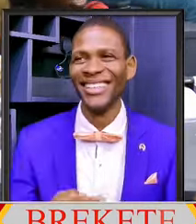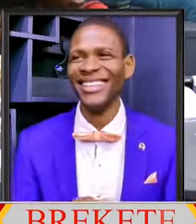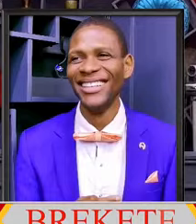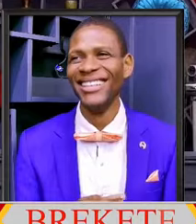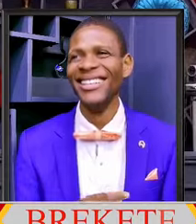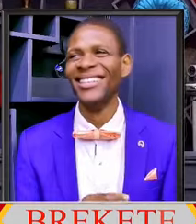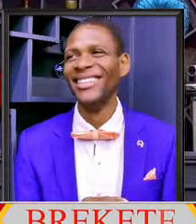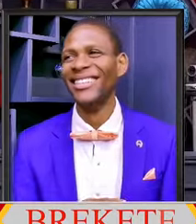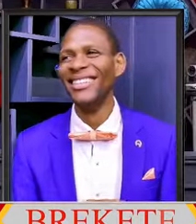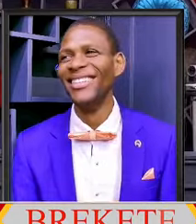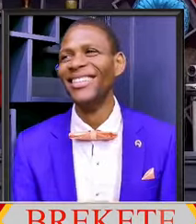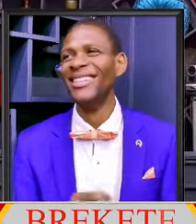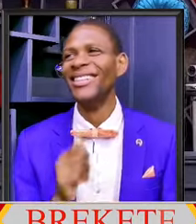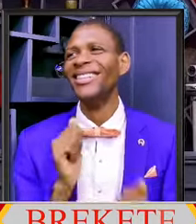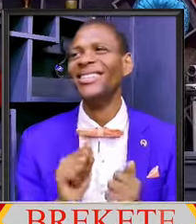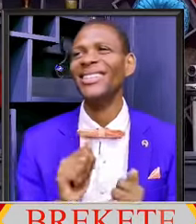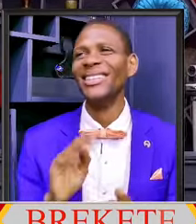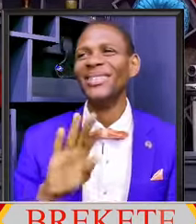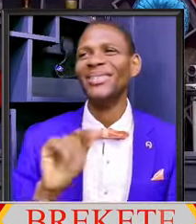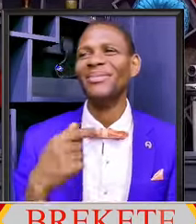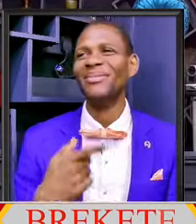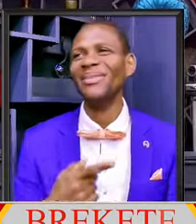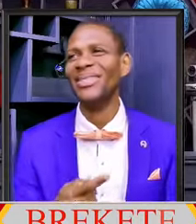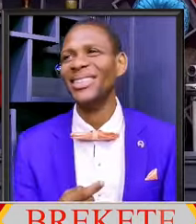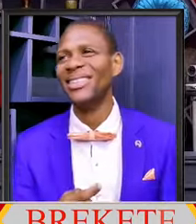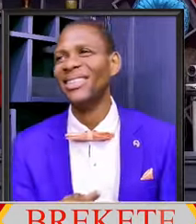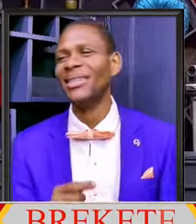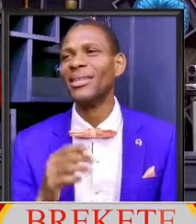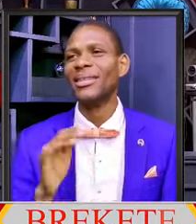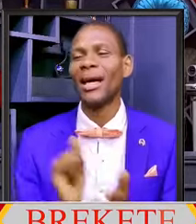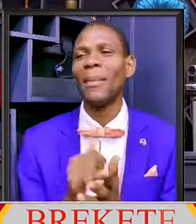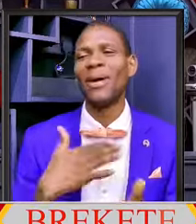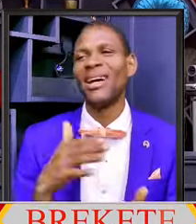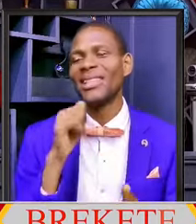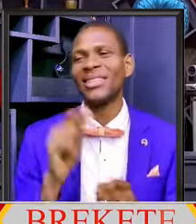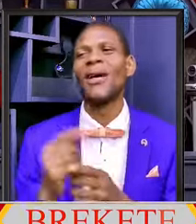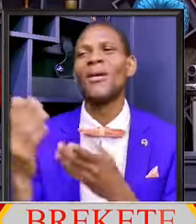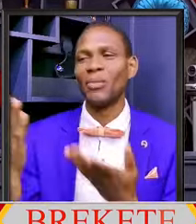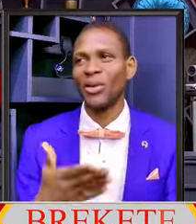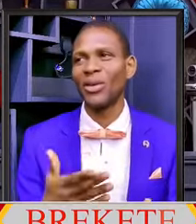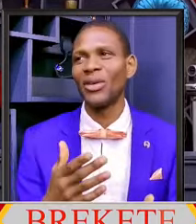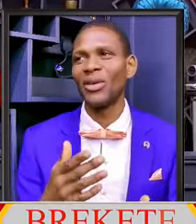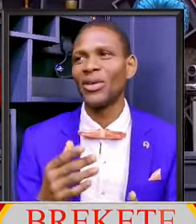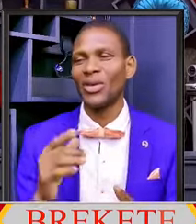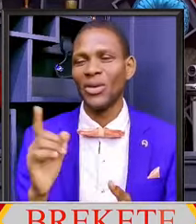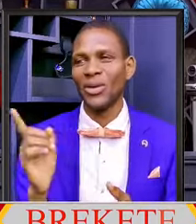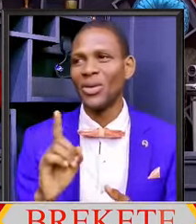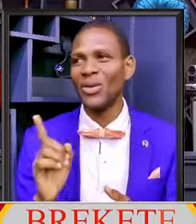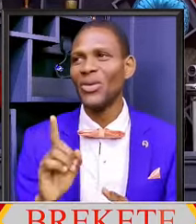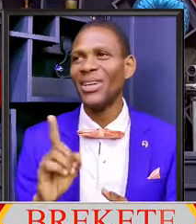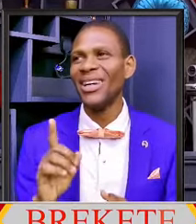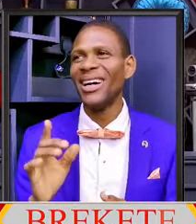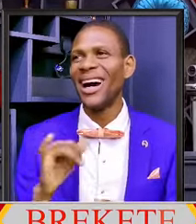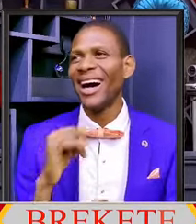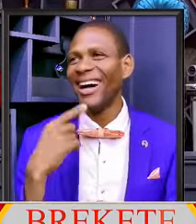Yeah? Which bag? This bag where my sister bring come. Yes, sir. Wait.